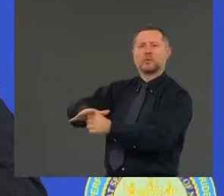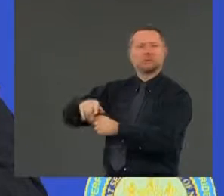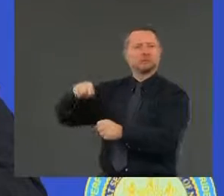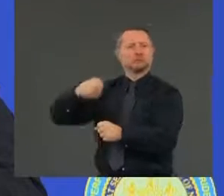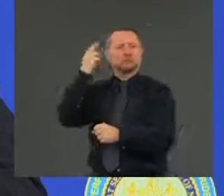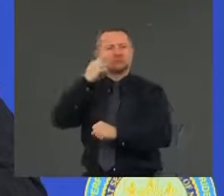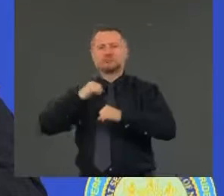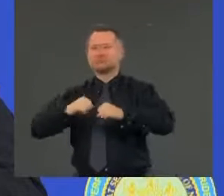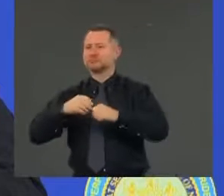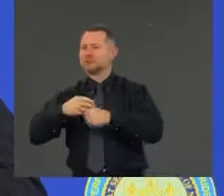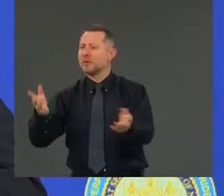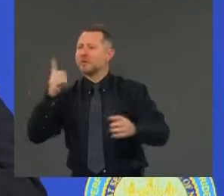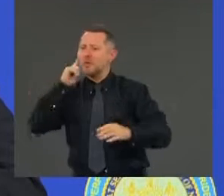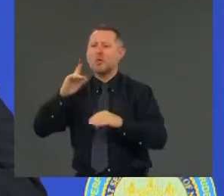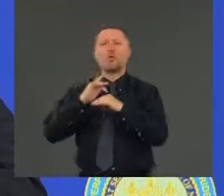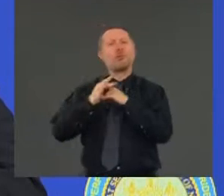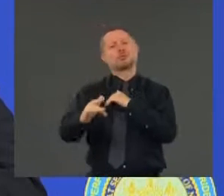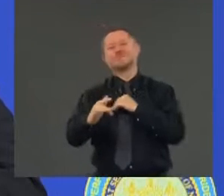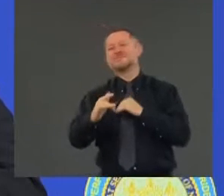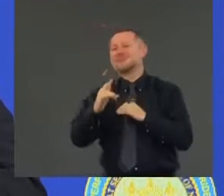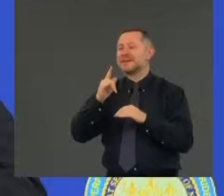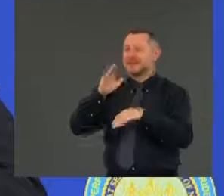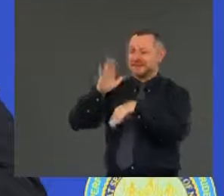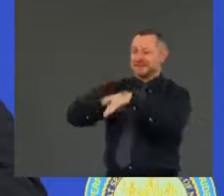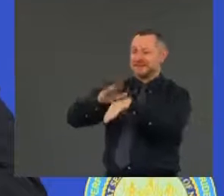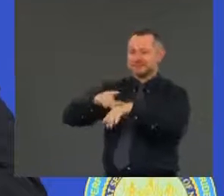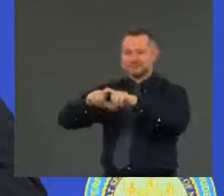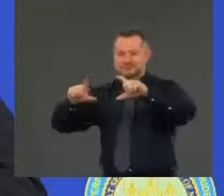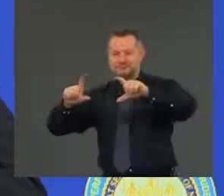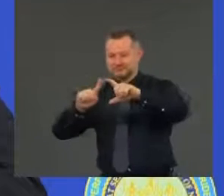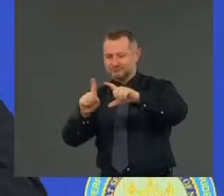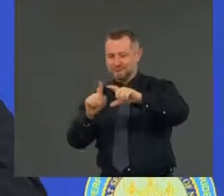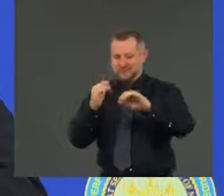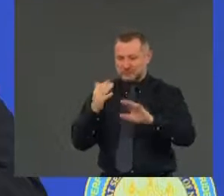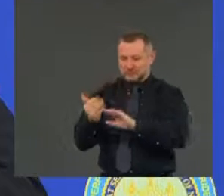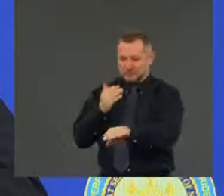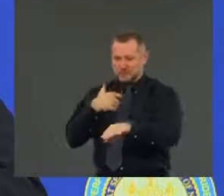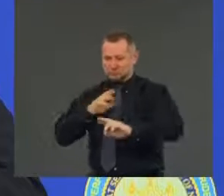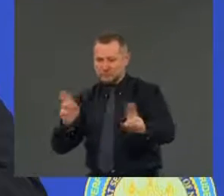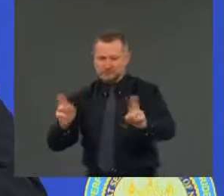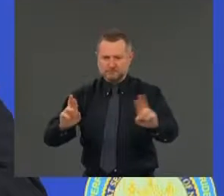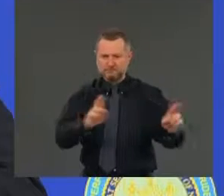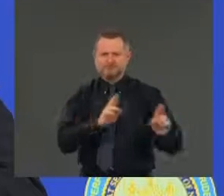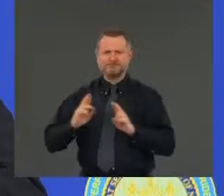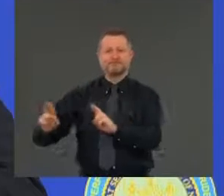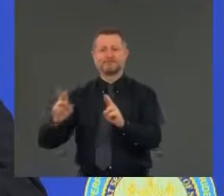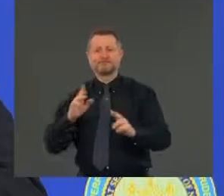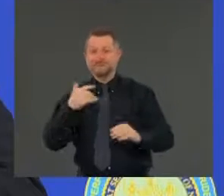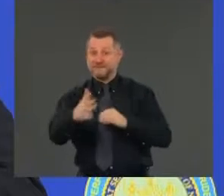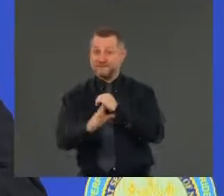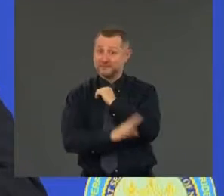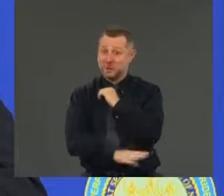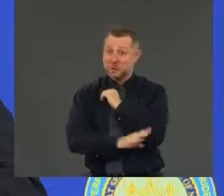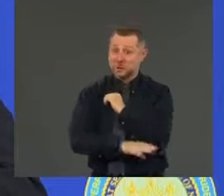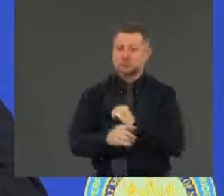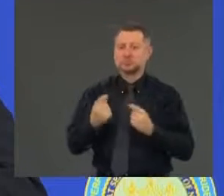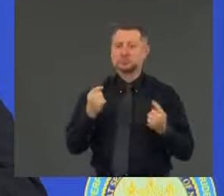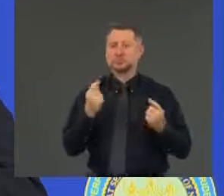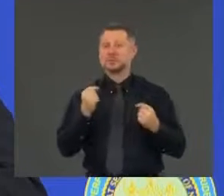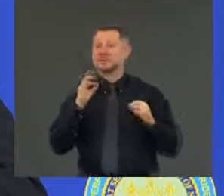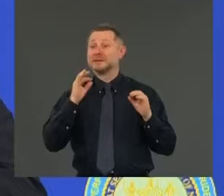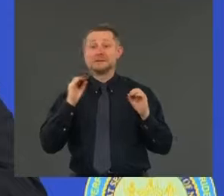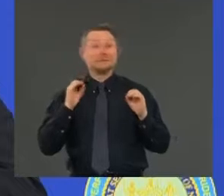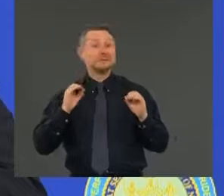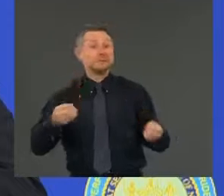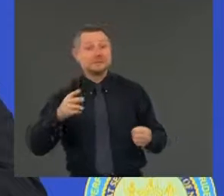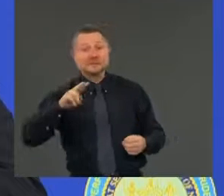indicators, getting the testing capacity up. What's going to happen when you get to the fall, even if there's not a second wave? People will